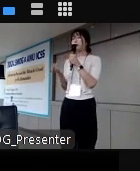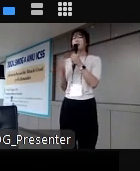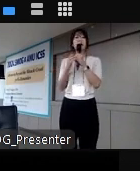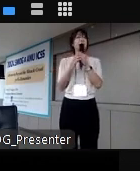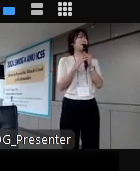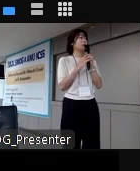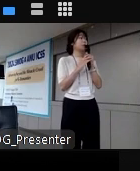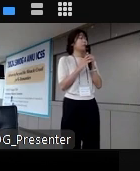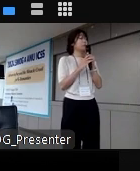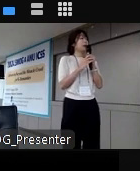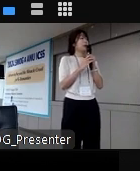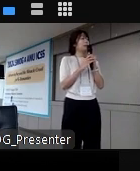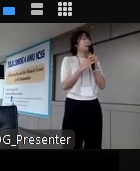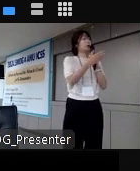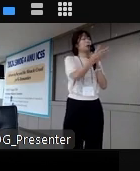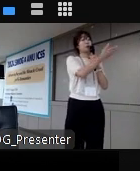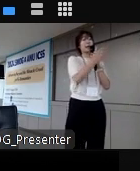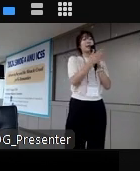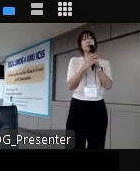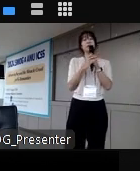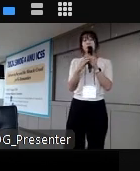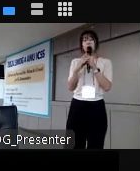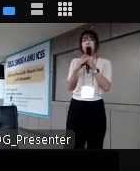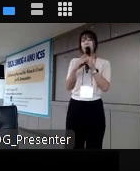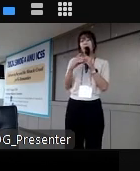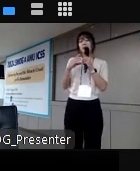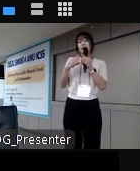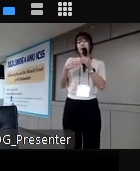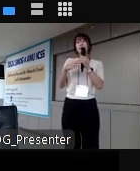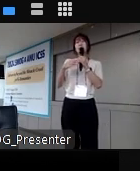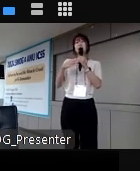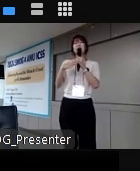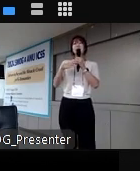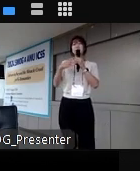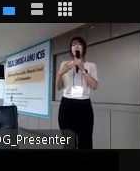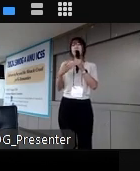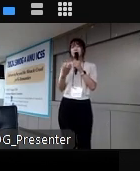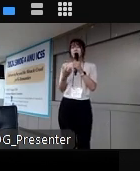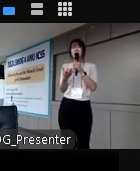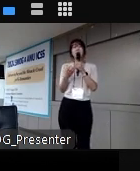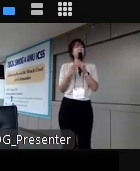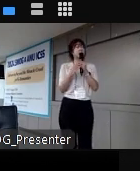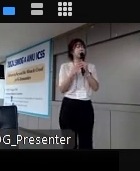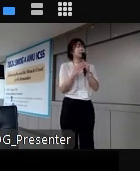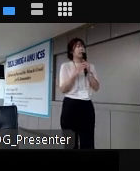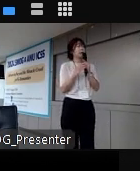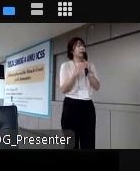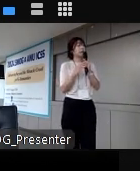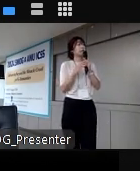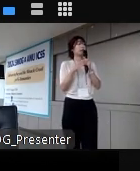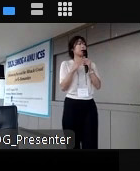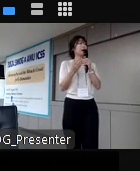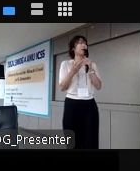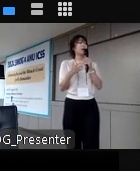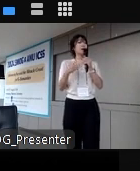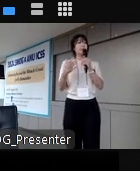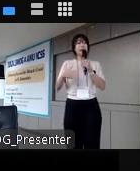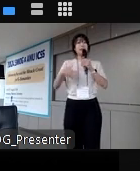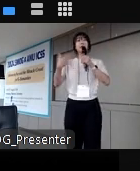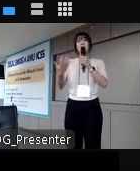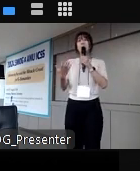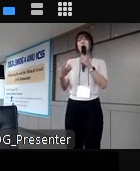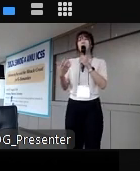Nicaraguan Sign Language, as well as home sign, which is a simple communication system that a deaf child